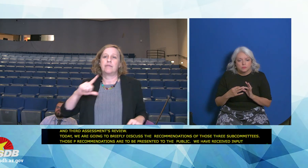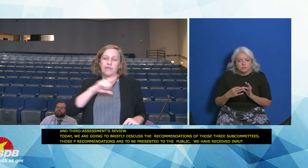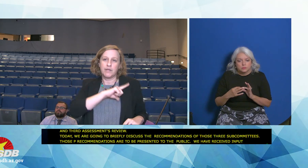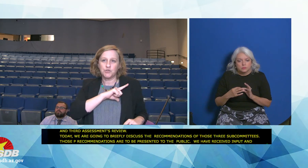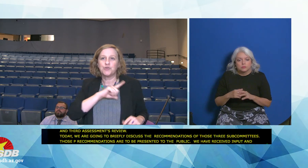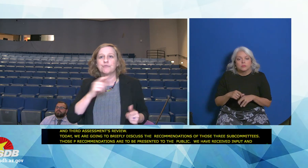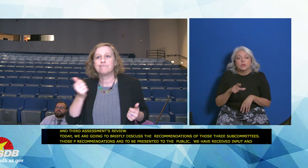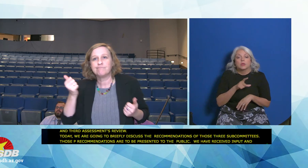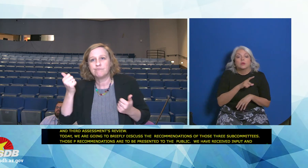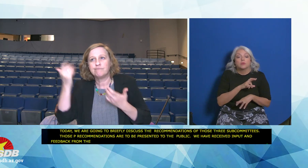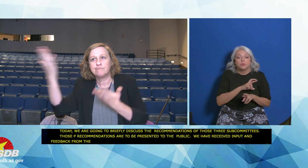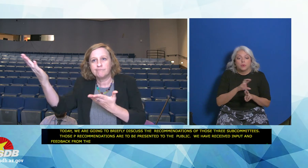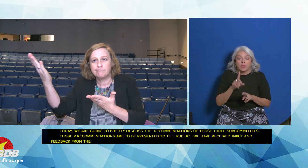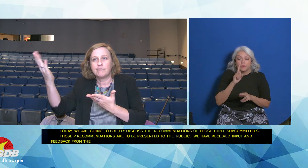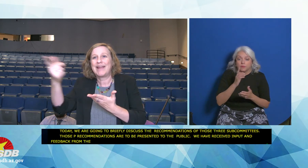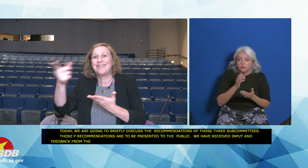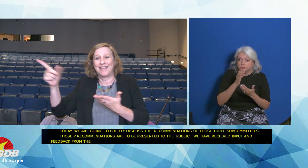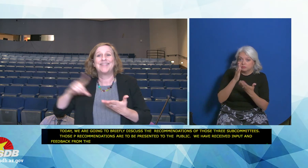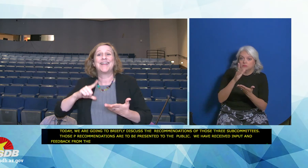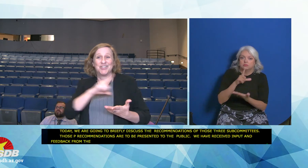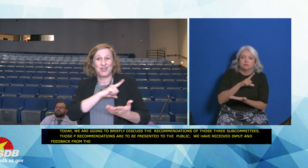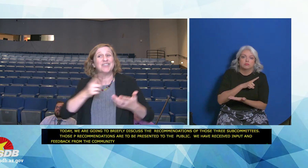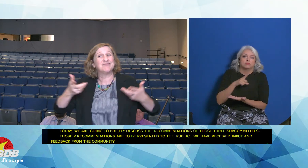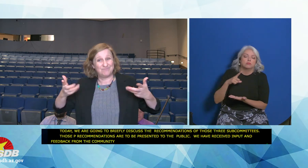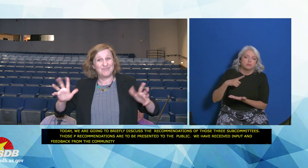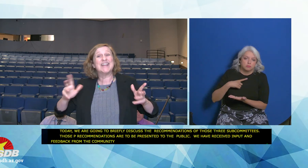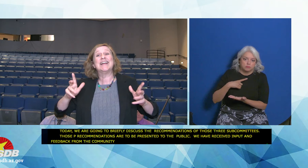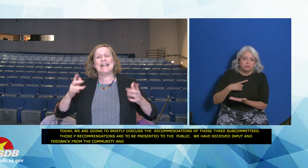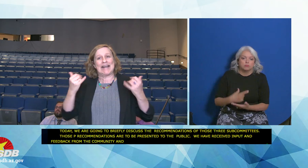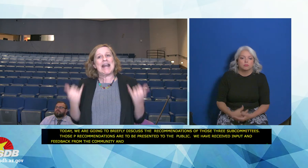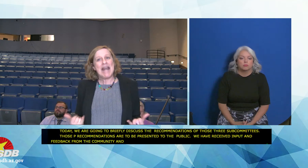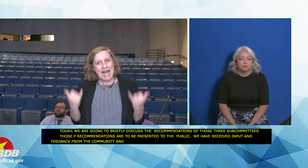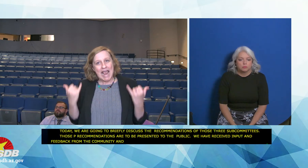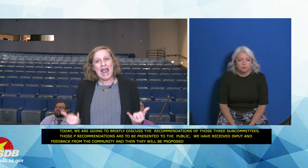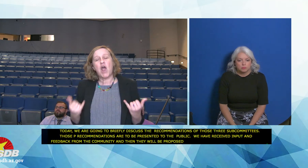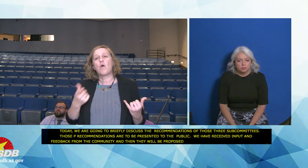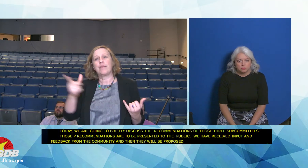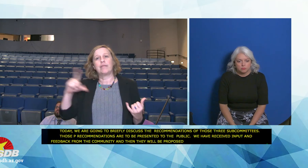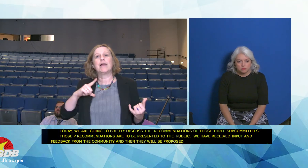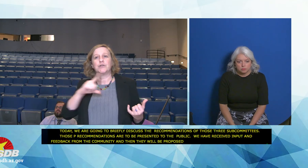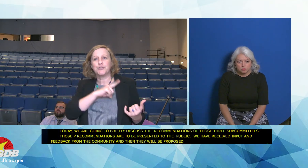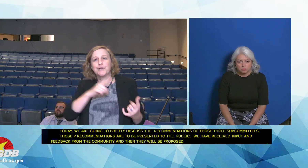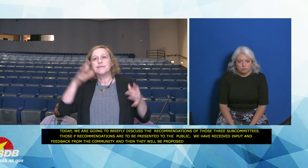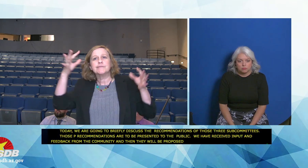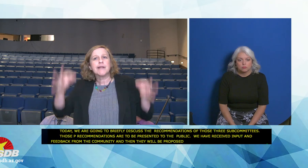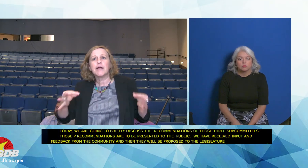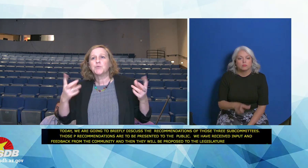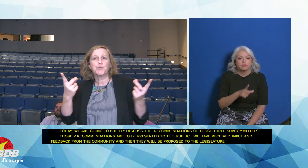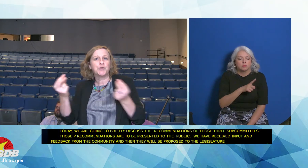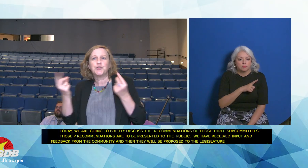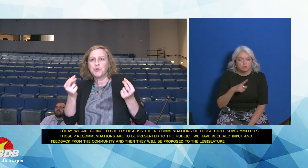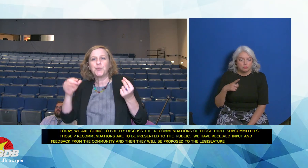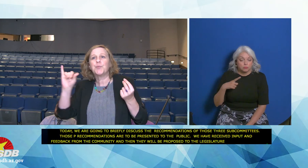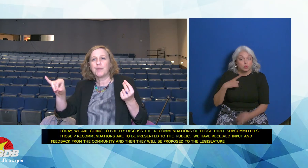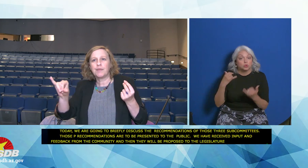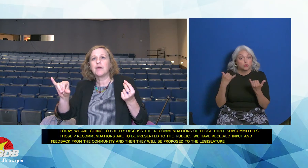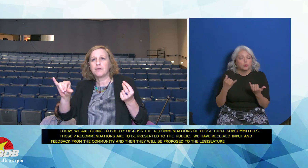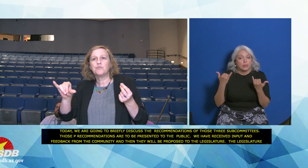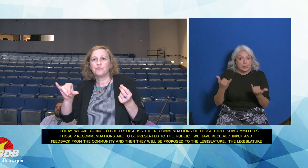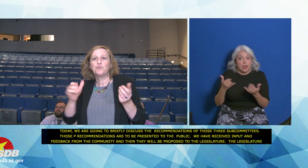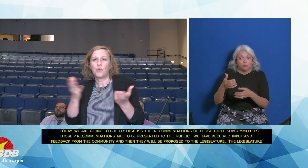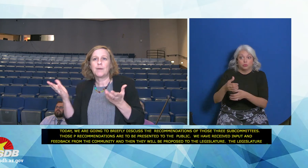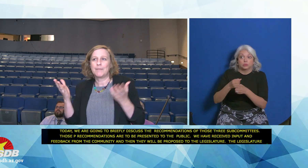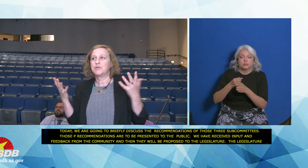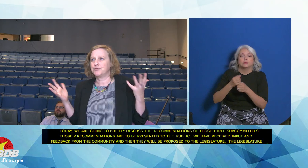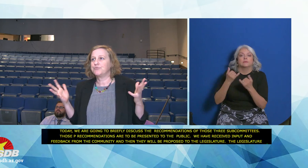the community, and then they will be proposed to the legislature. The legislature is currently deciding what